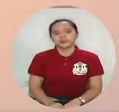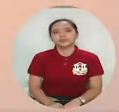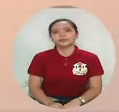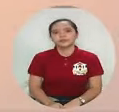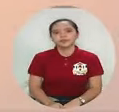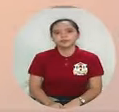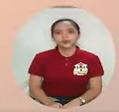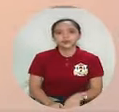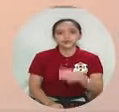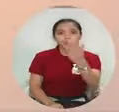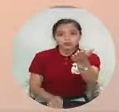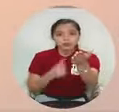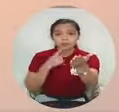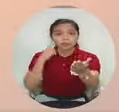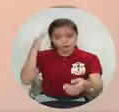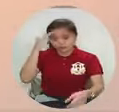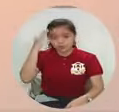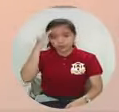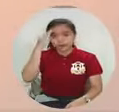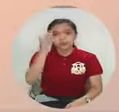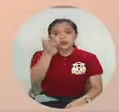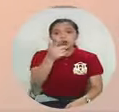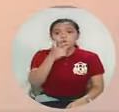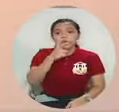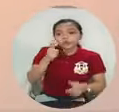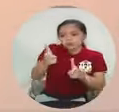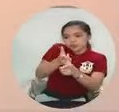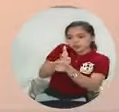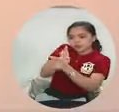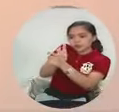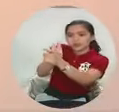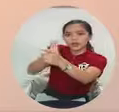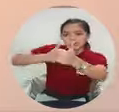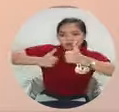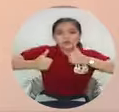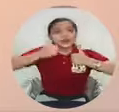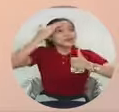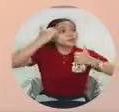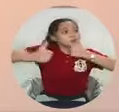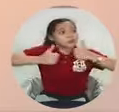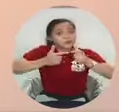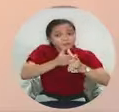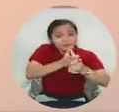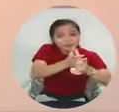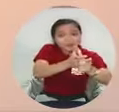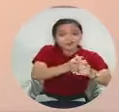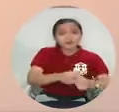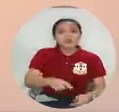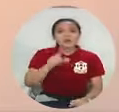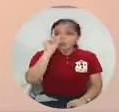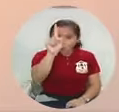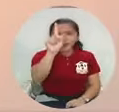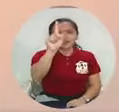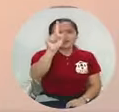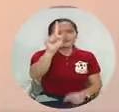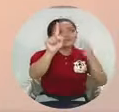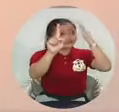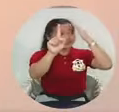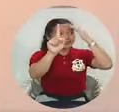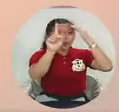today. Know ye not that they which run in a race run all, but one receiveth the prize? So